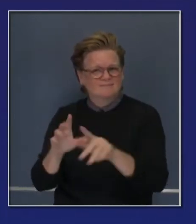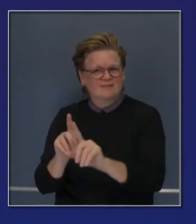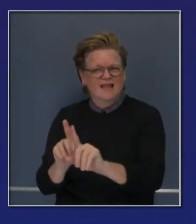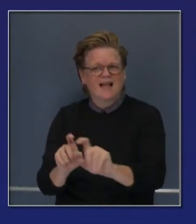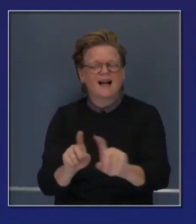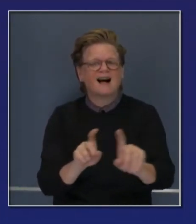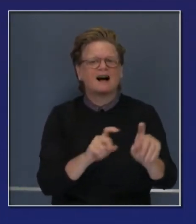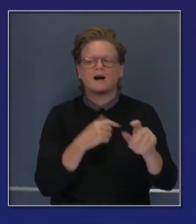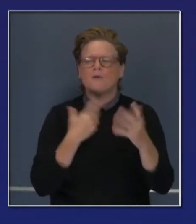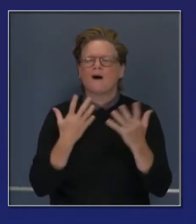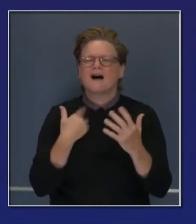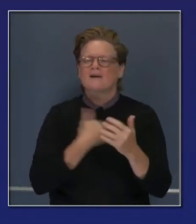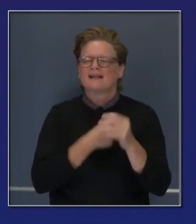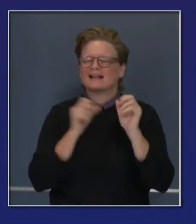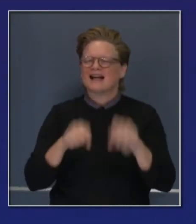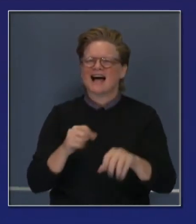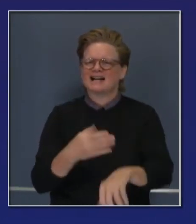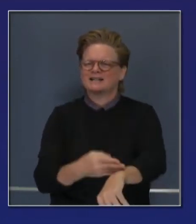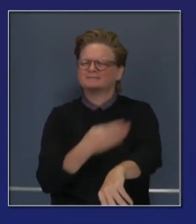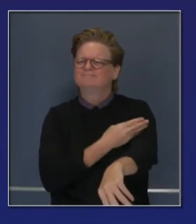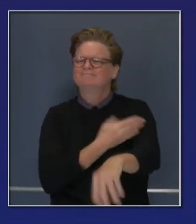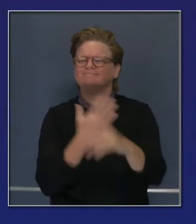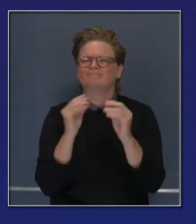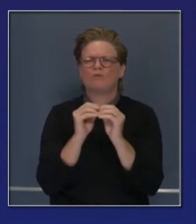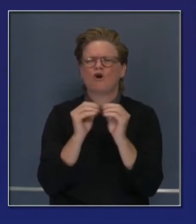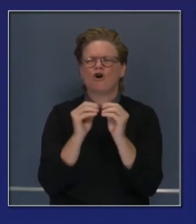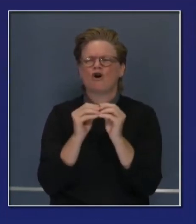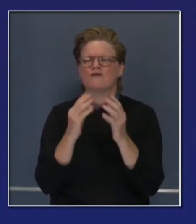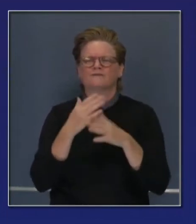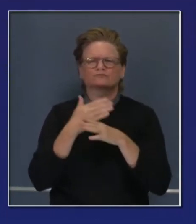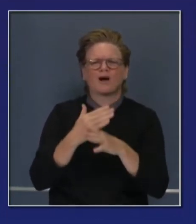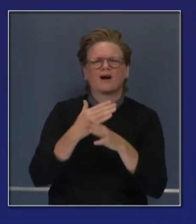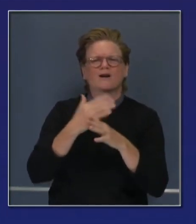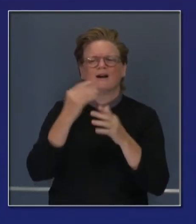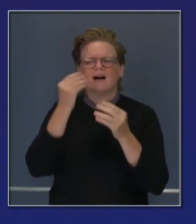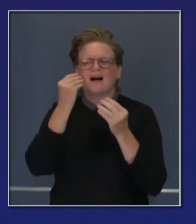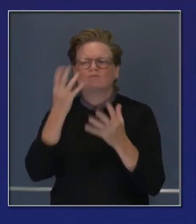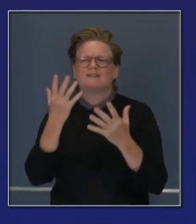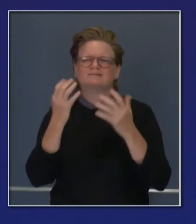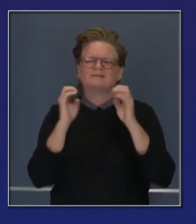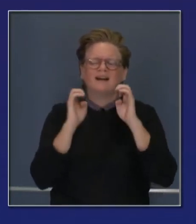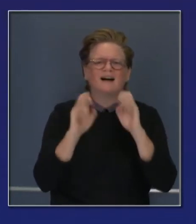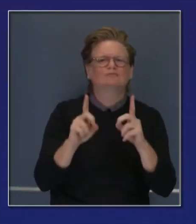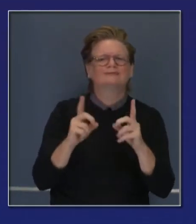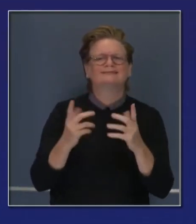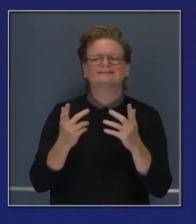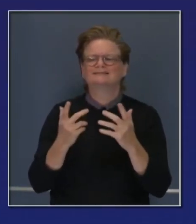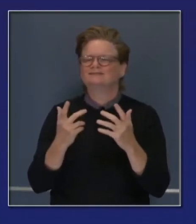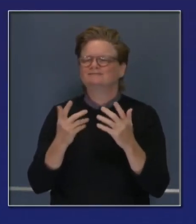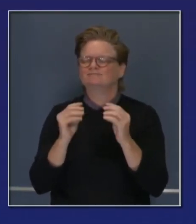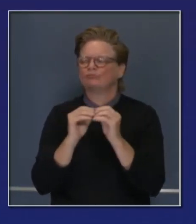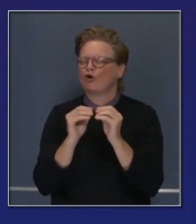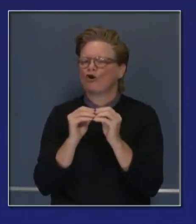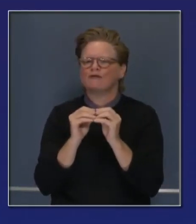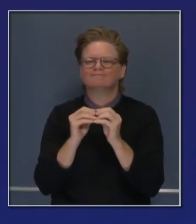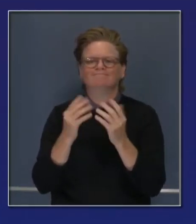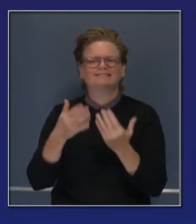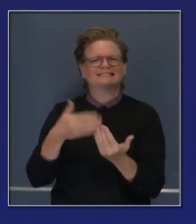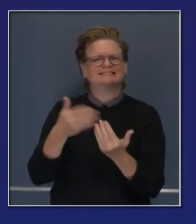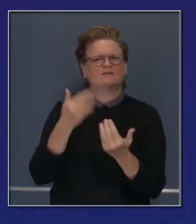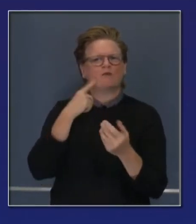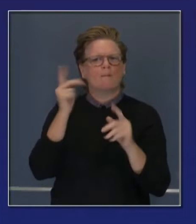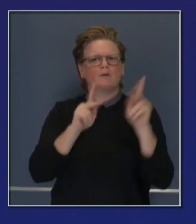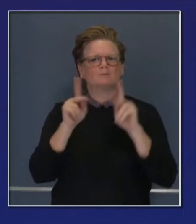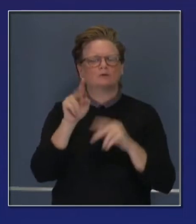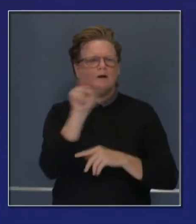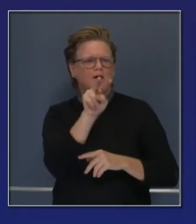of empowering individuals with more information and make it more navigable for people to